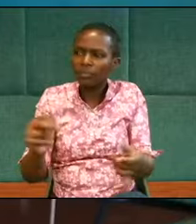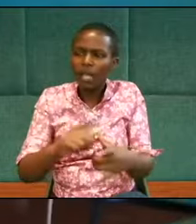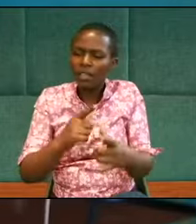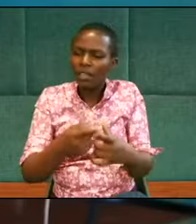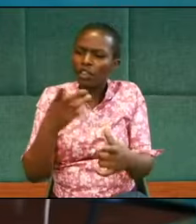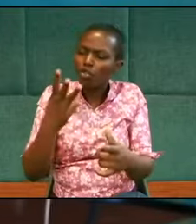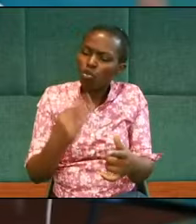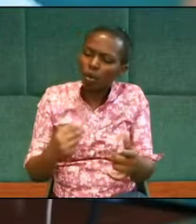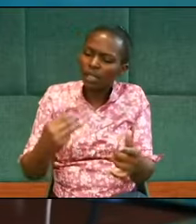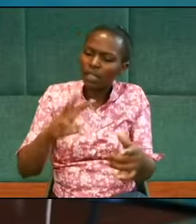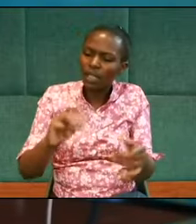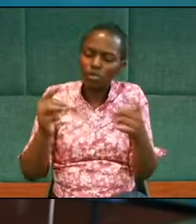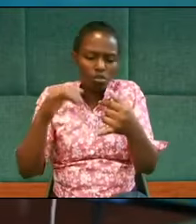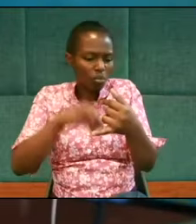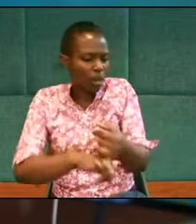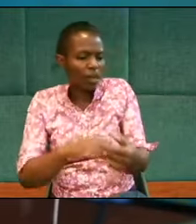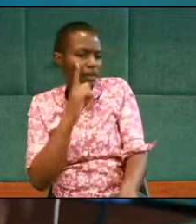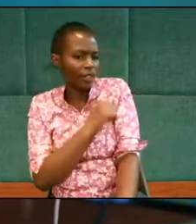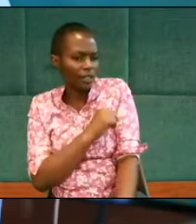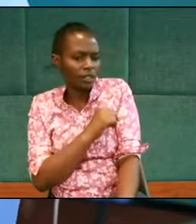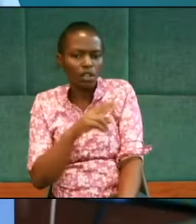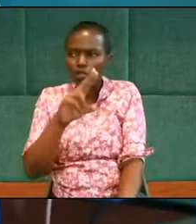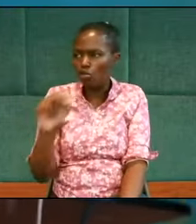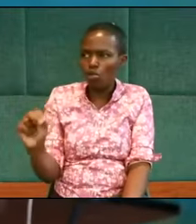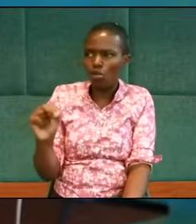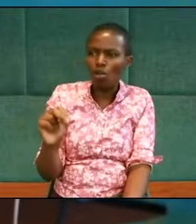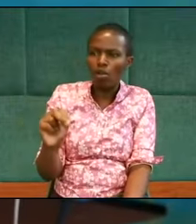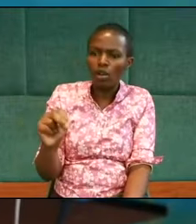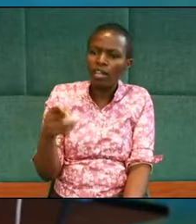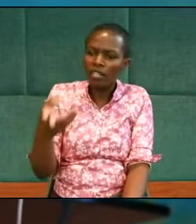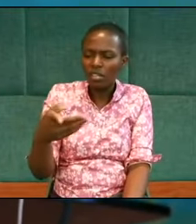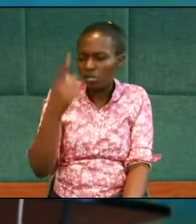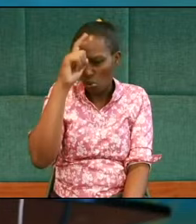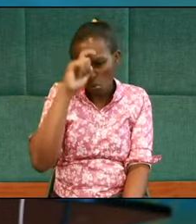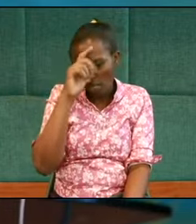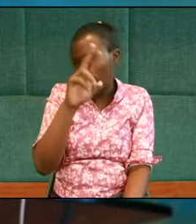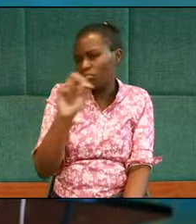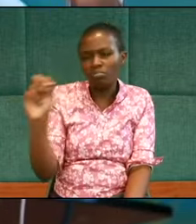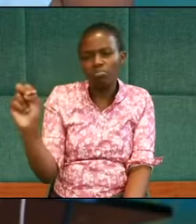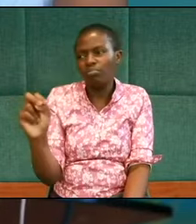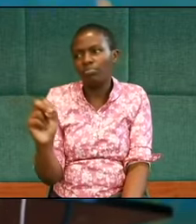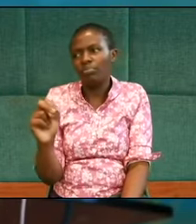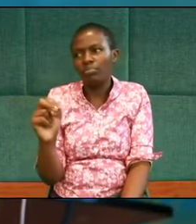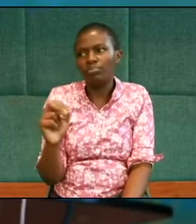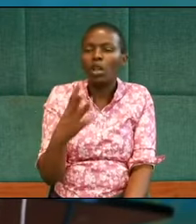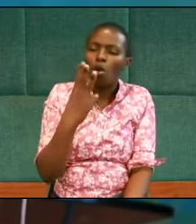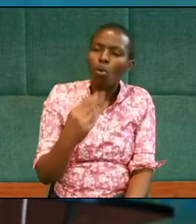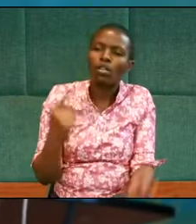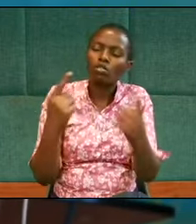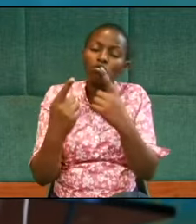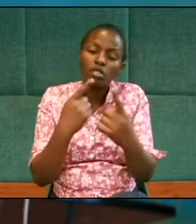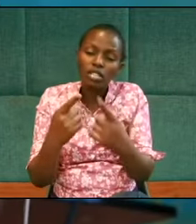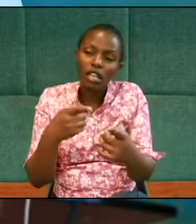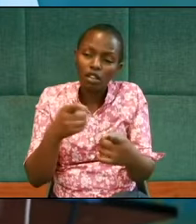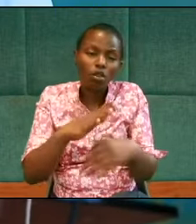them to get somebody and just get married. No, that is not wise. I want to state